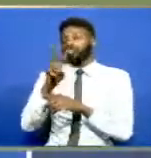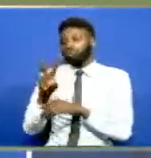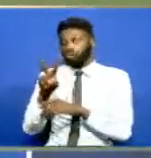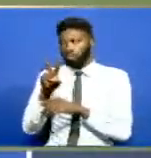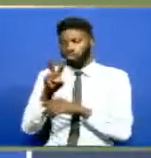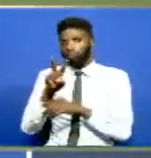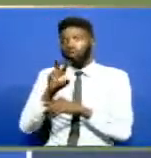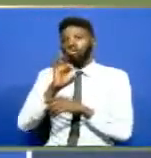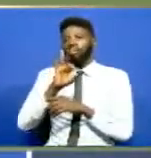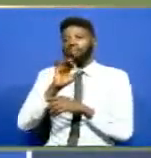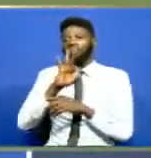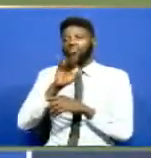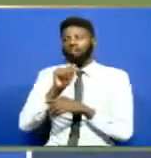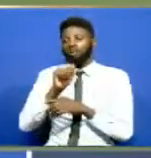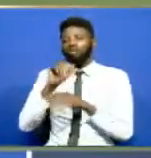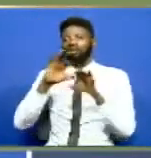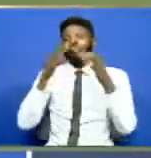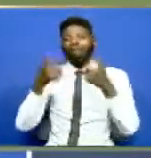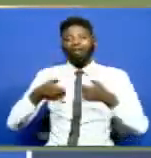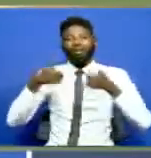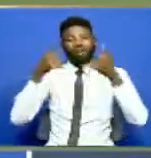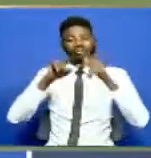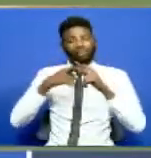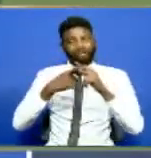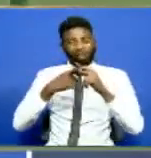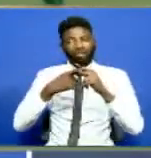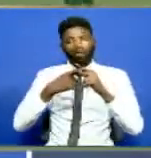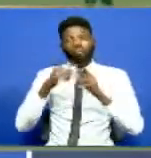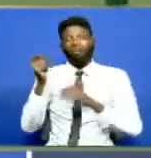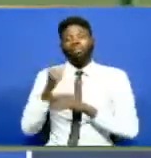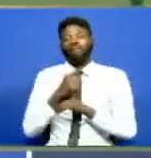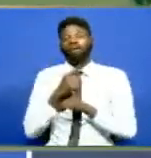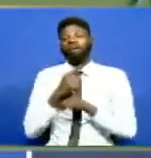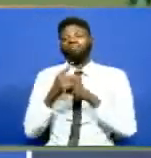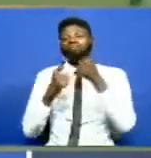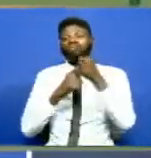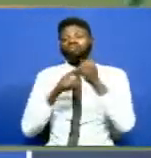underway in June 2021. Karanja David for Channel 1 Sport.